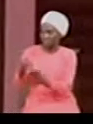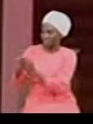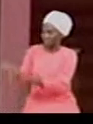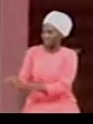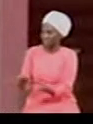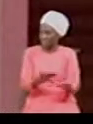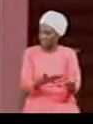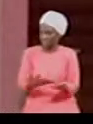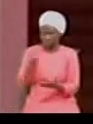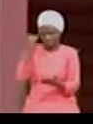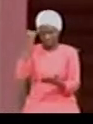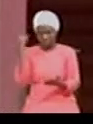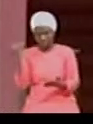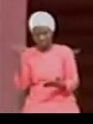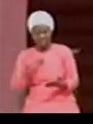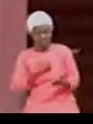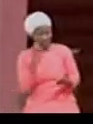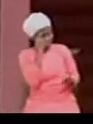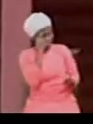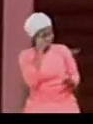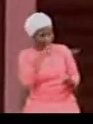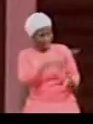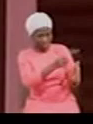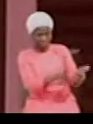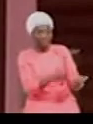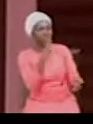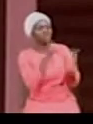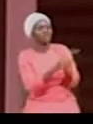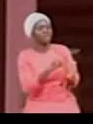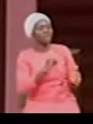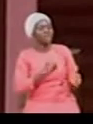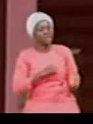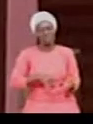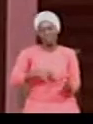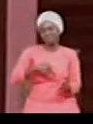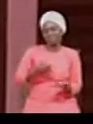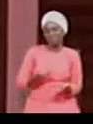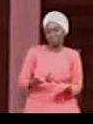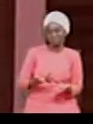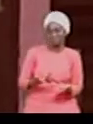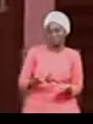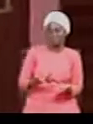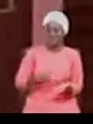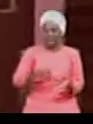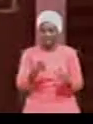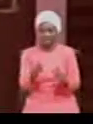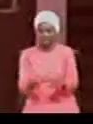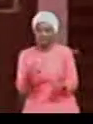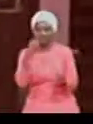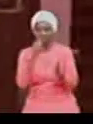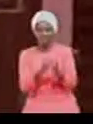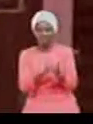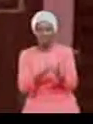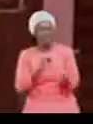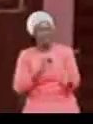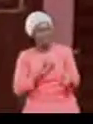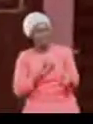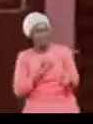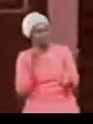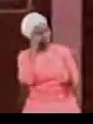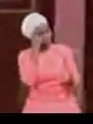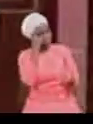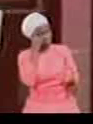I think, another one says, I feel, another one says, I